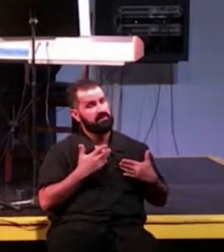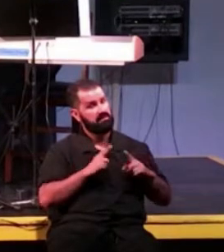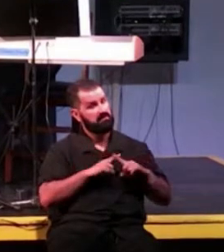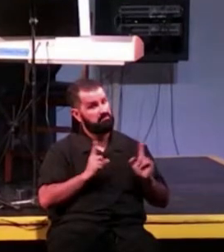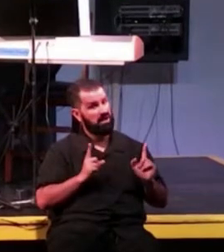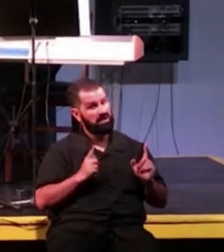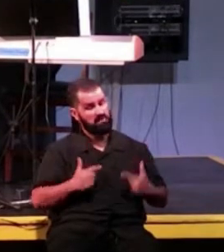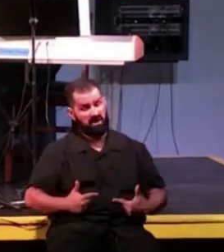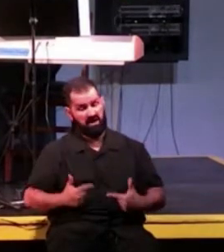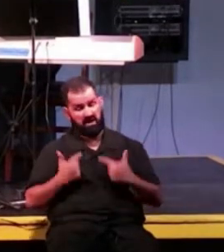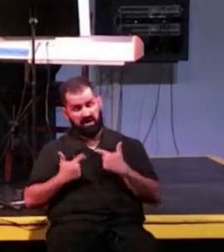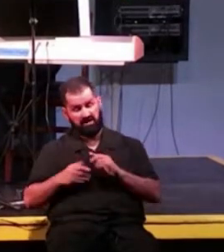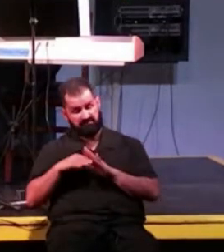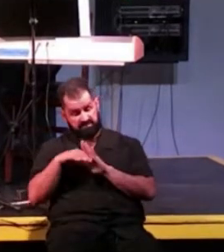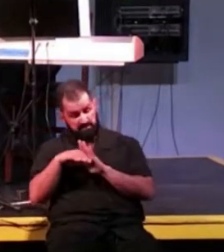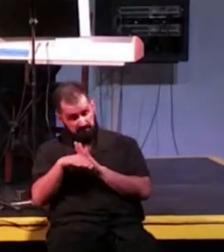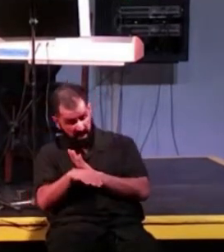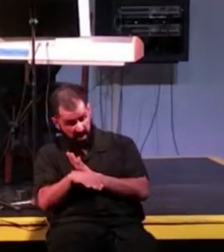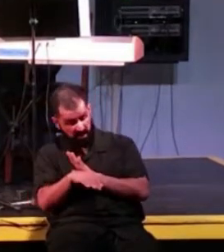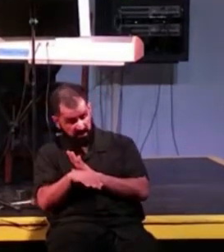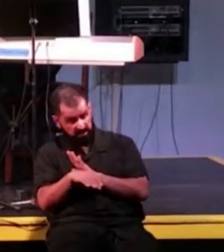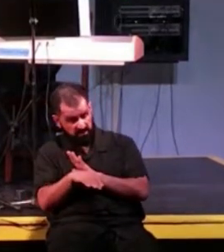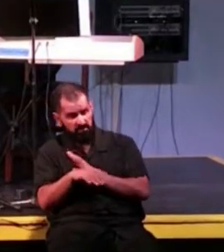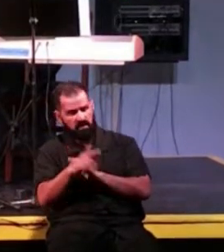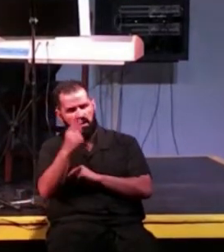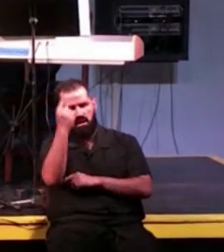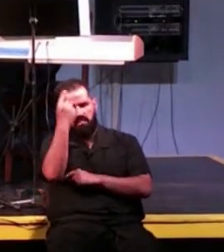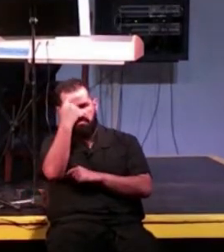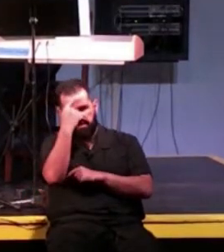But when times are bad, consider, think about.